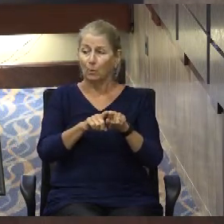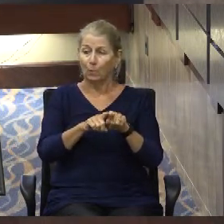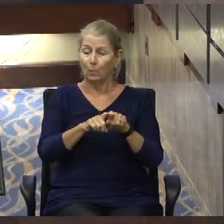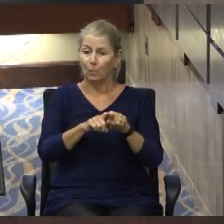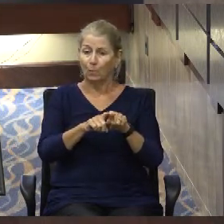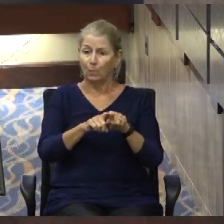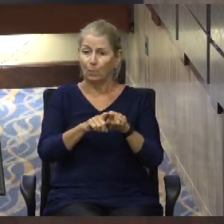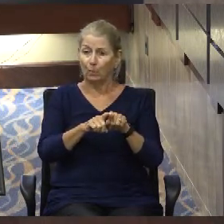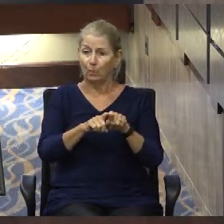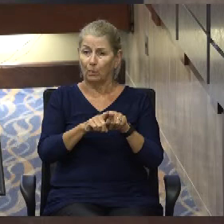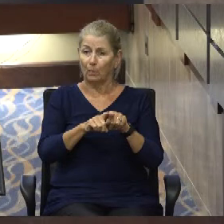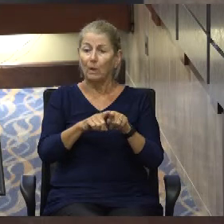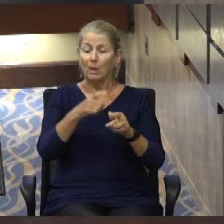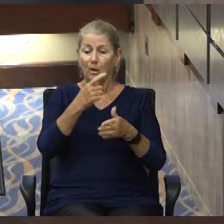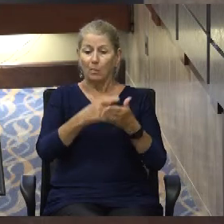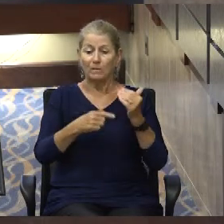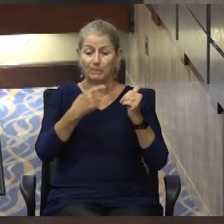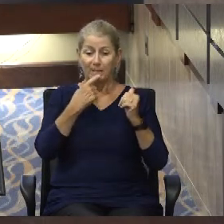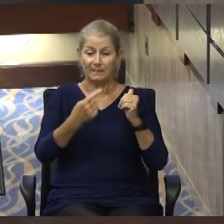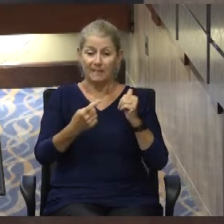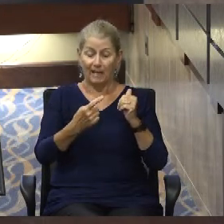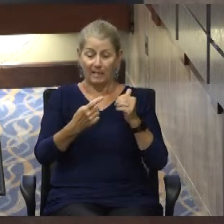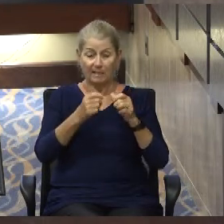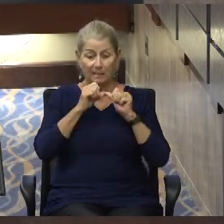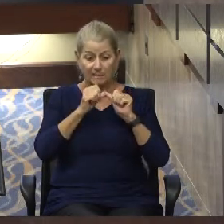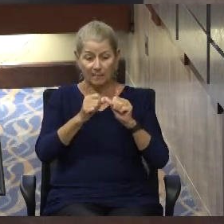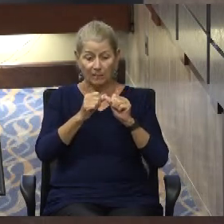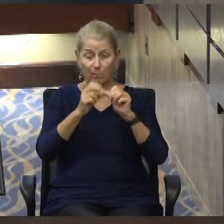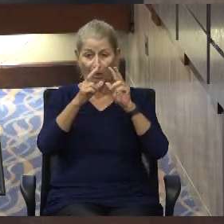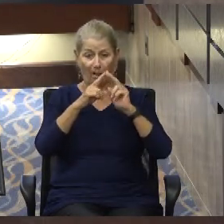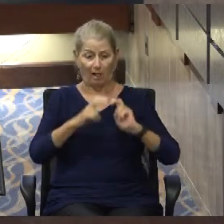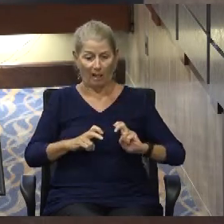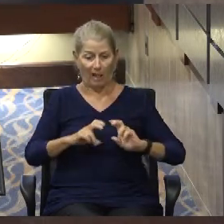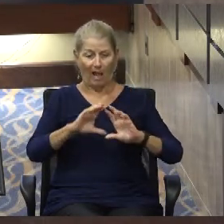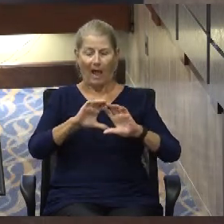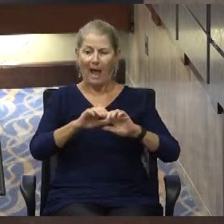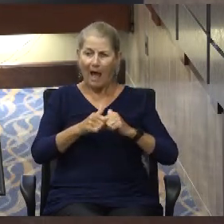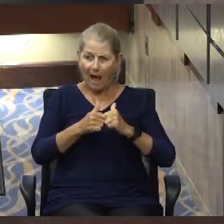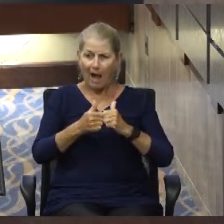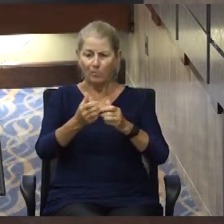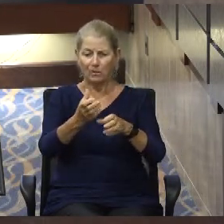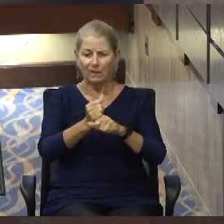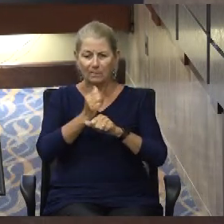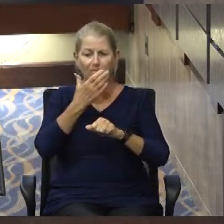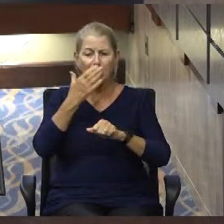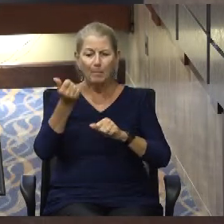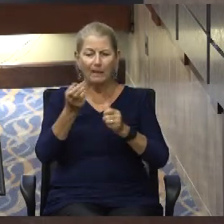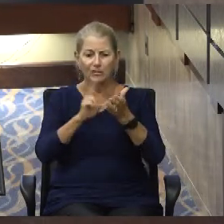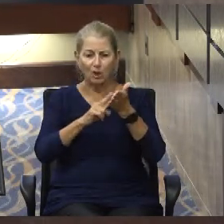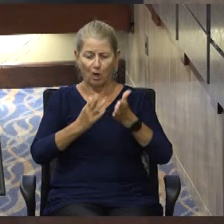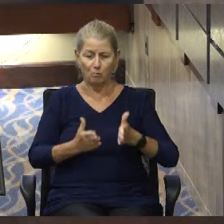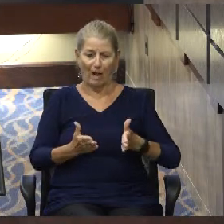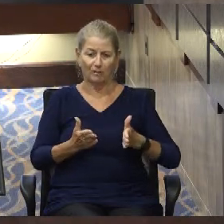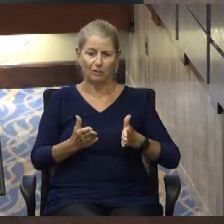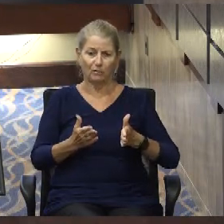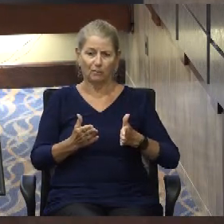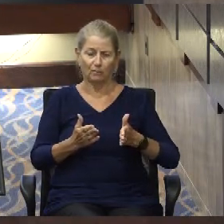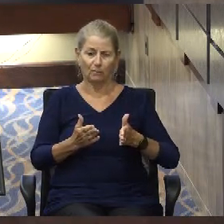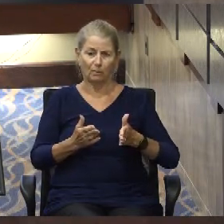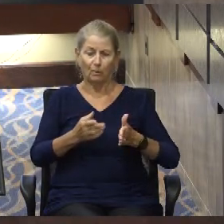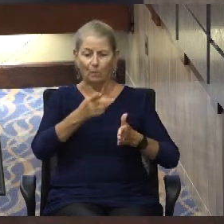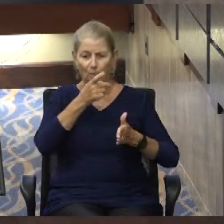to echo what's been said is continued examination of how to procure the best contractors who are going to